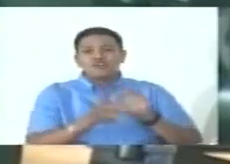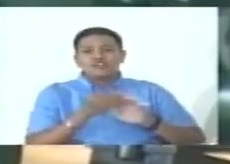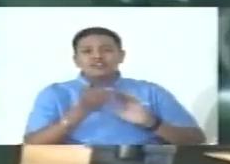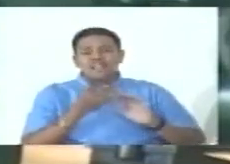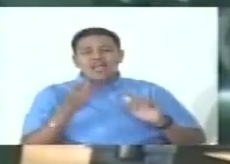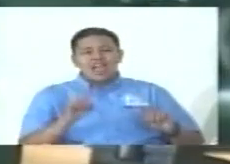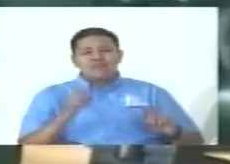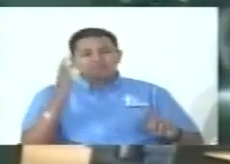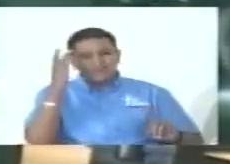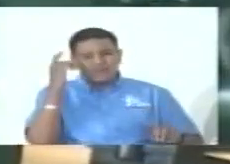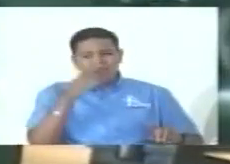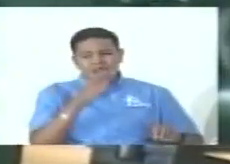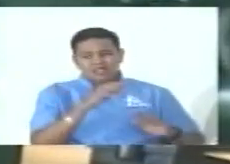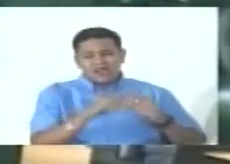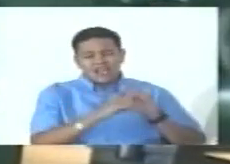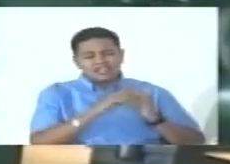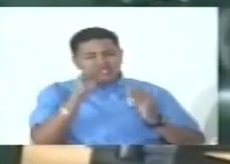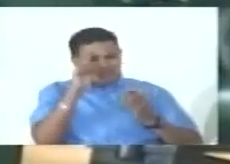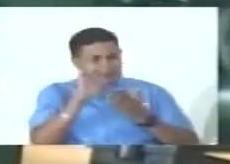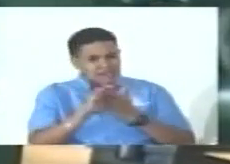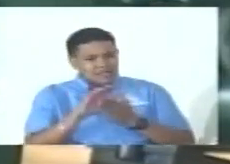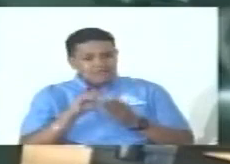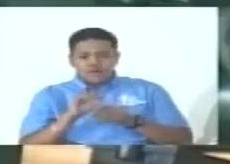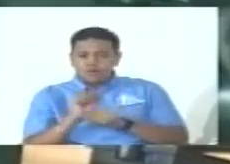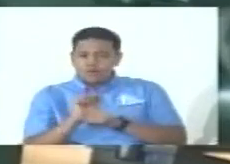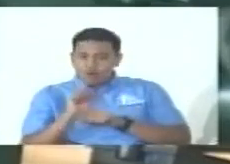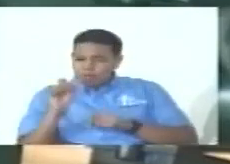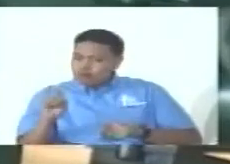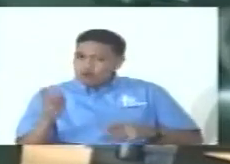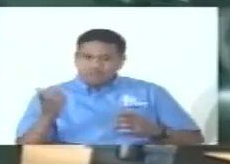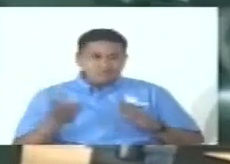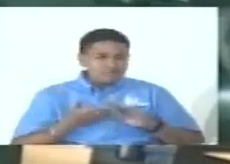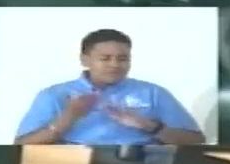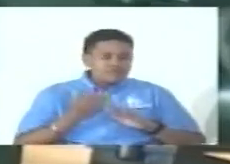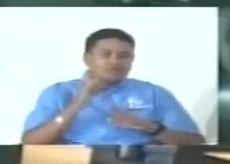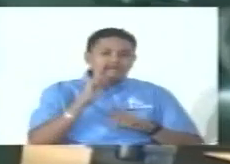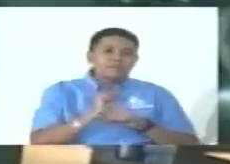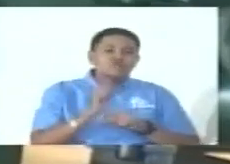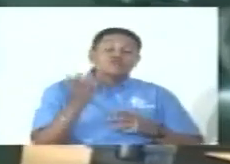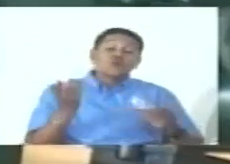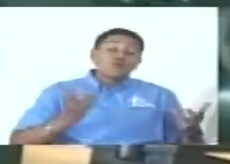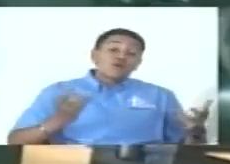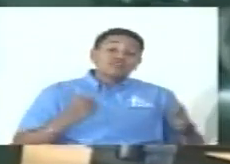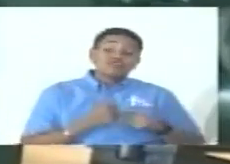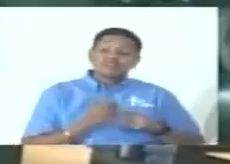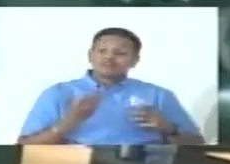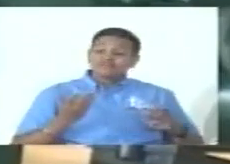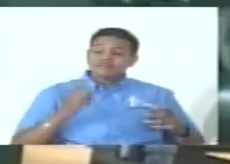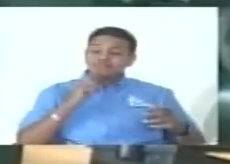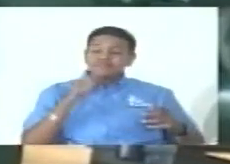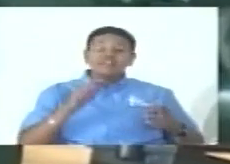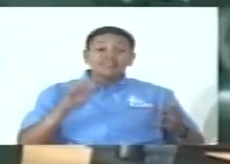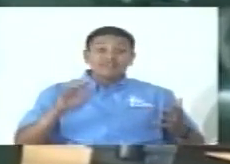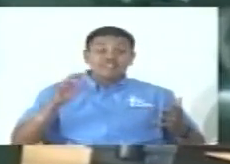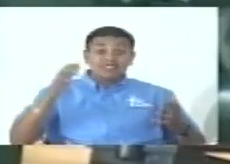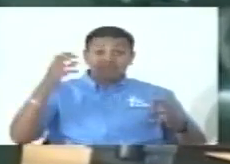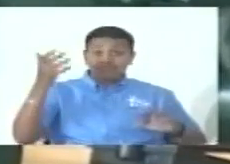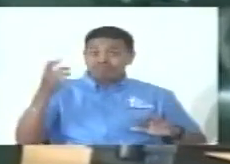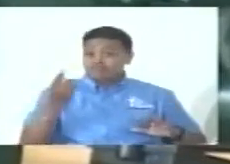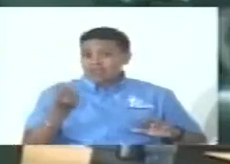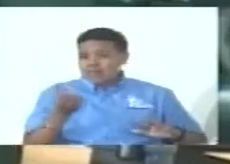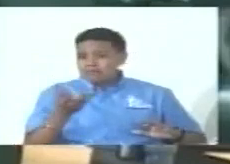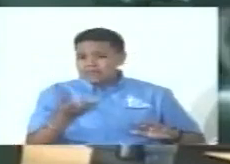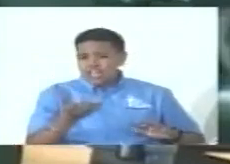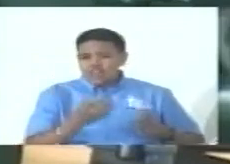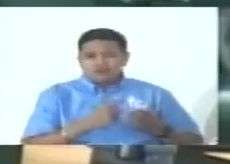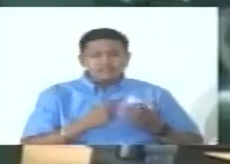Because she believed in productivity. She believed in ensuring that if a dispute is